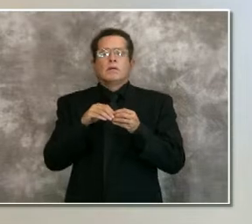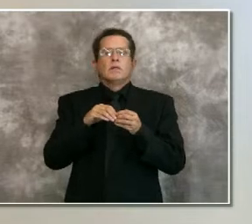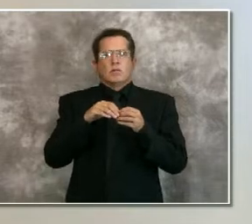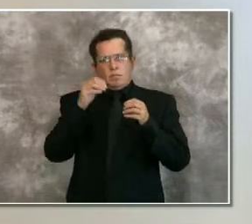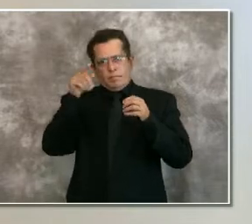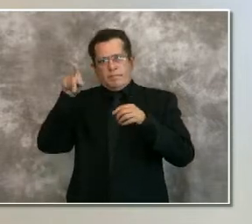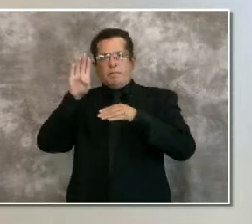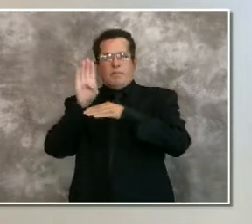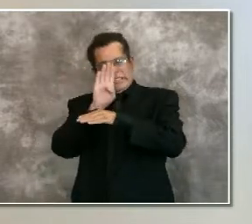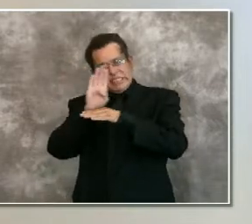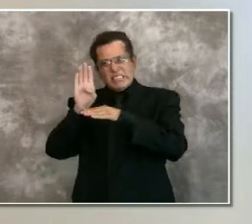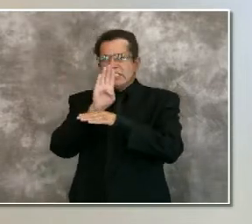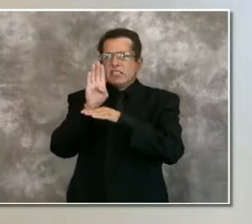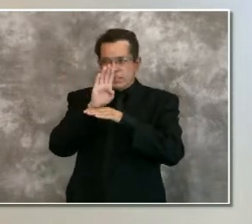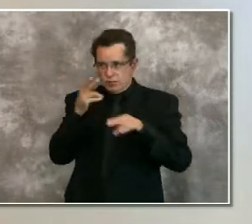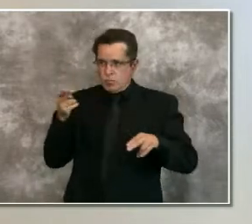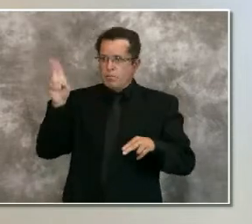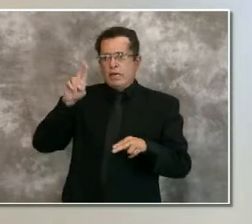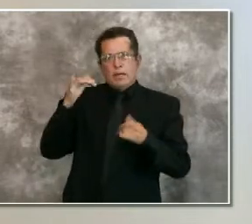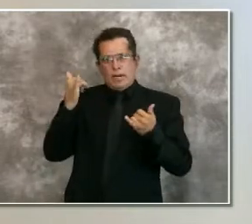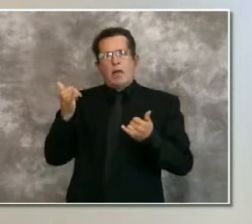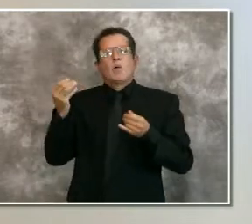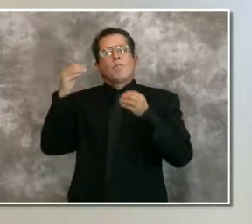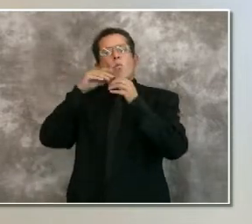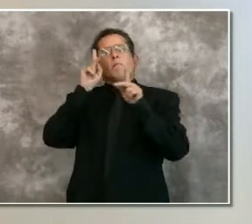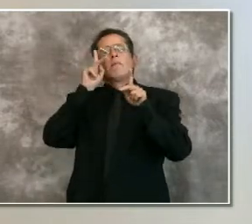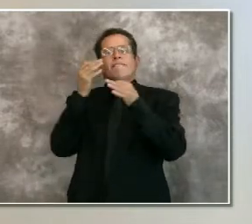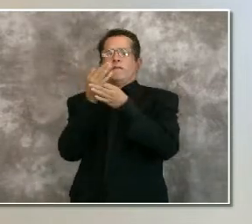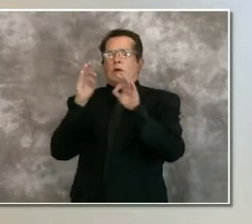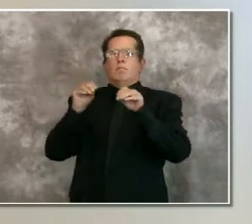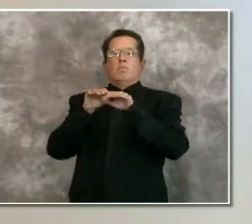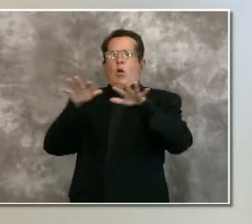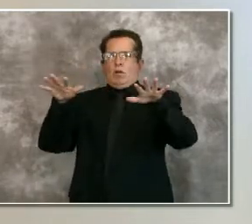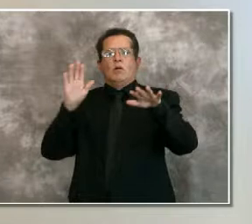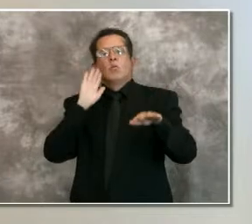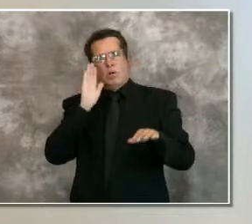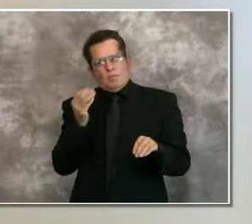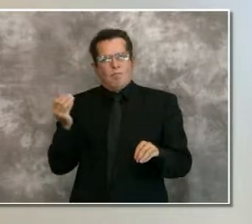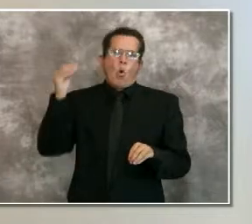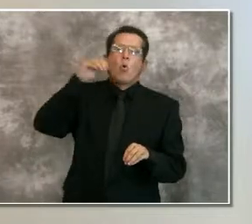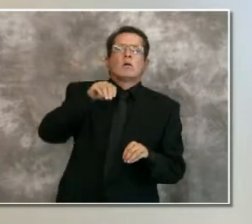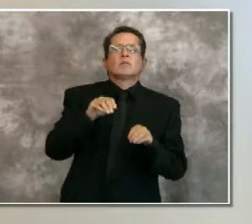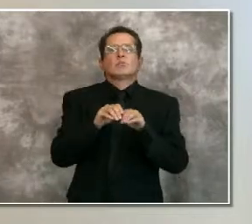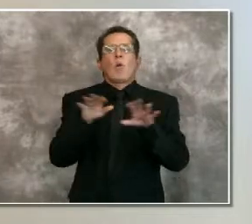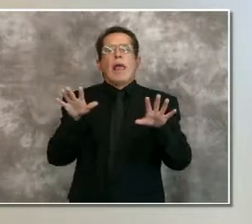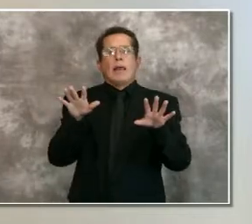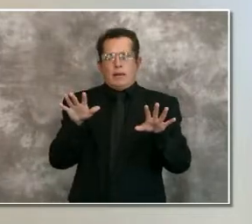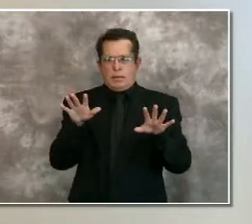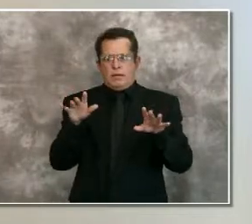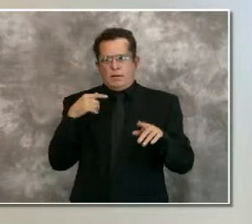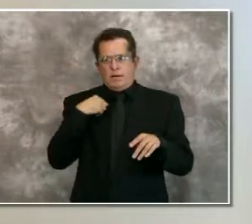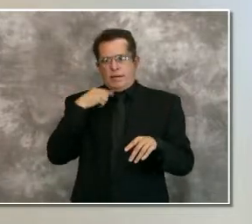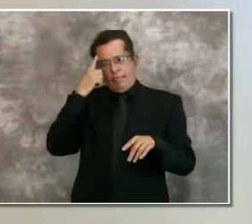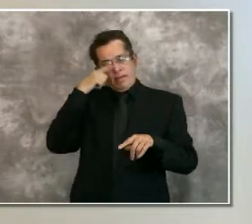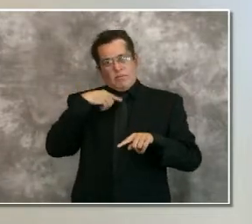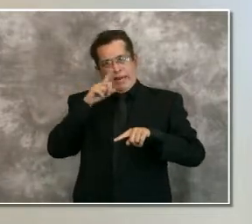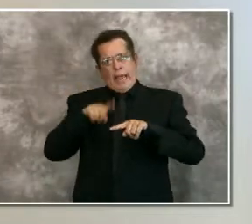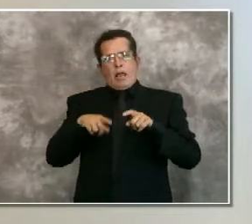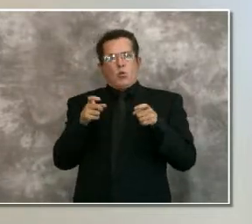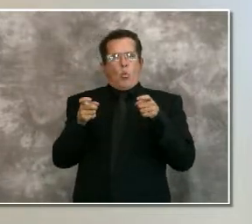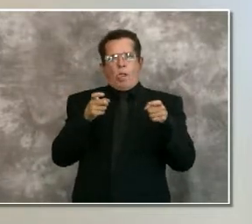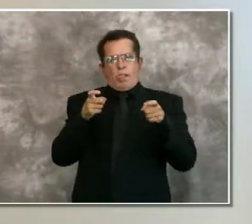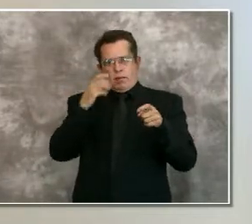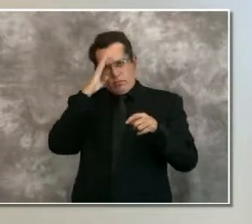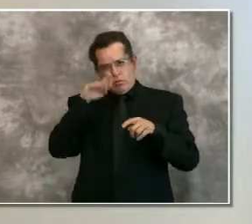with businesses and the opportunity for leisure activities, there would be increased spread. And we didn't think that we could stop all spread, but what we